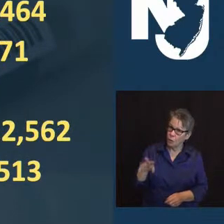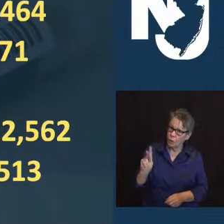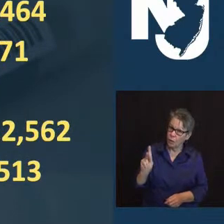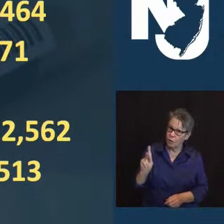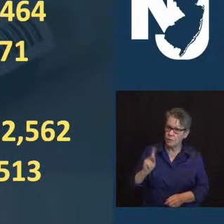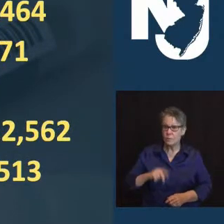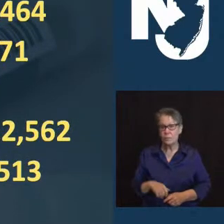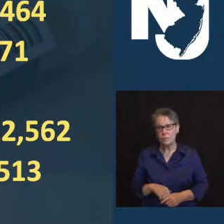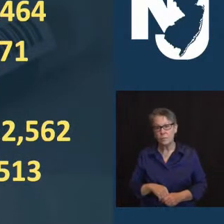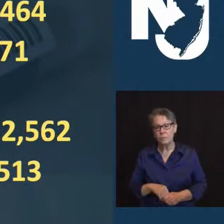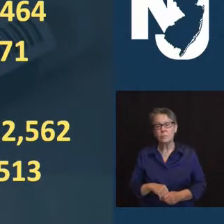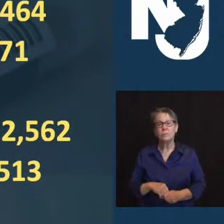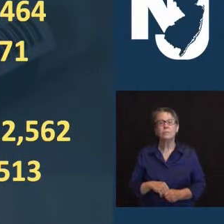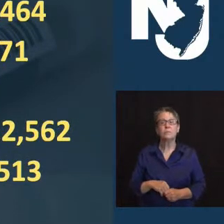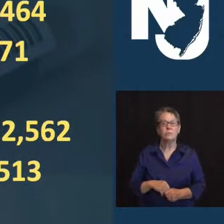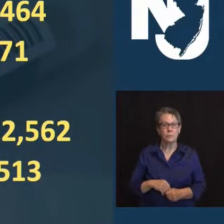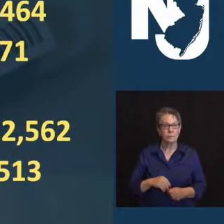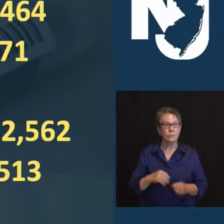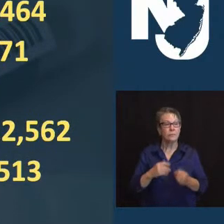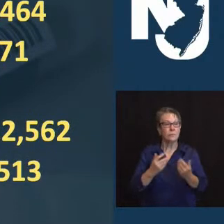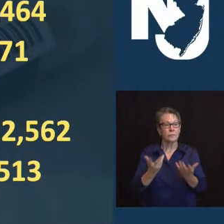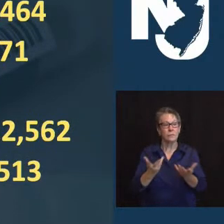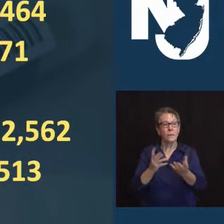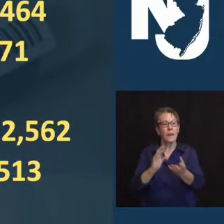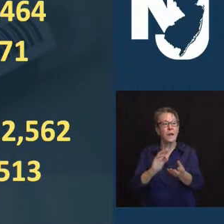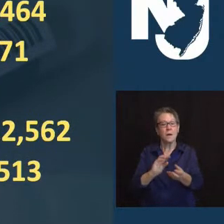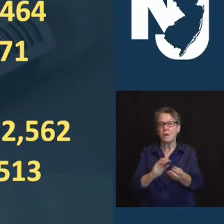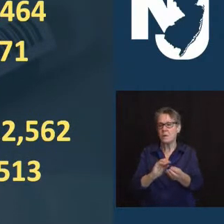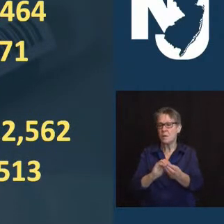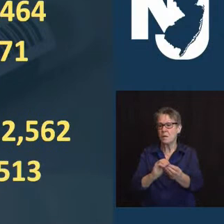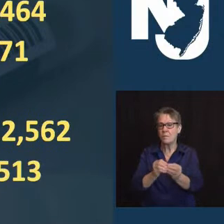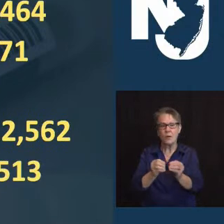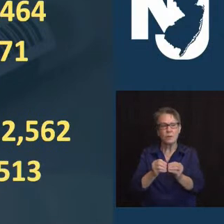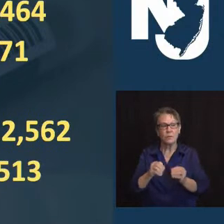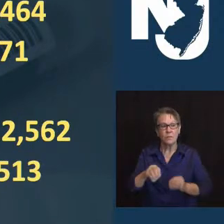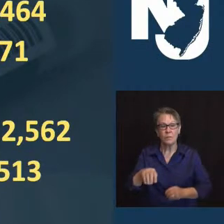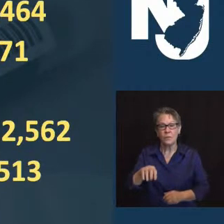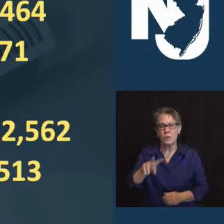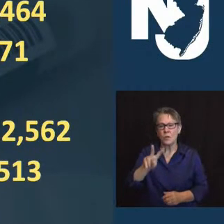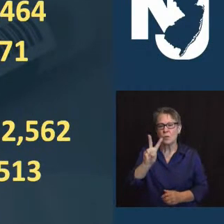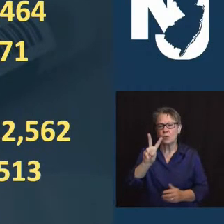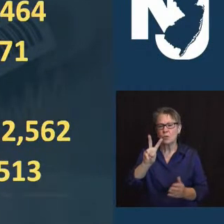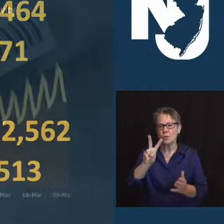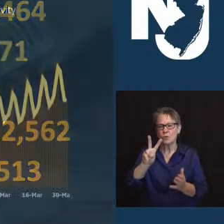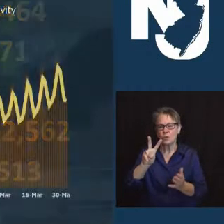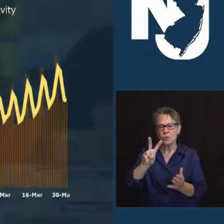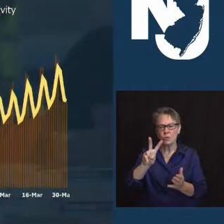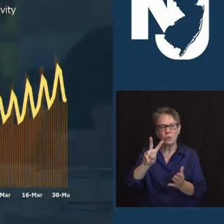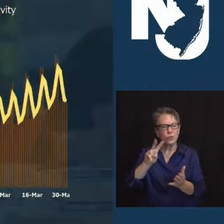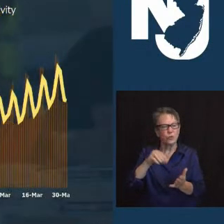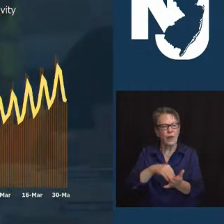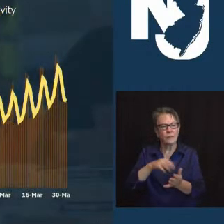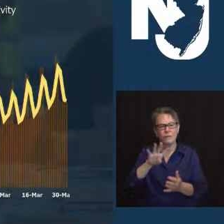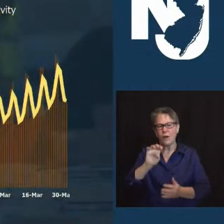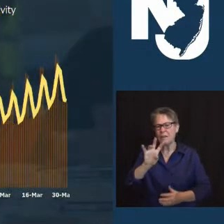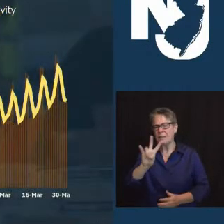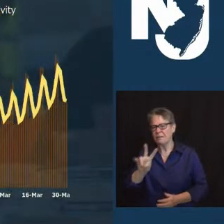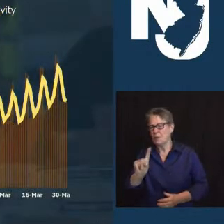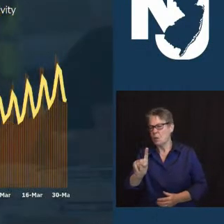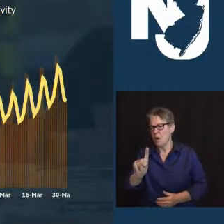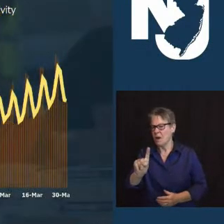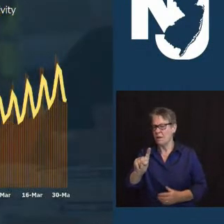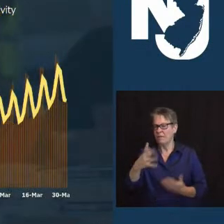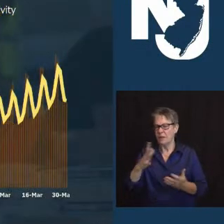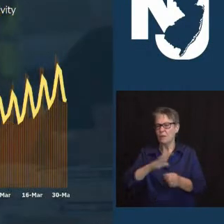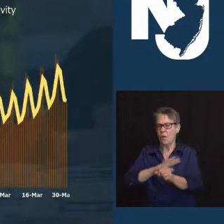2,984 positives, either PCR or presumed positive antigens. For the 49,335 PCR